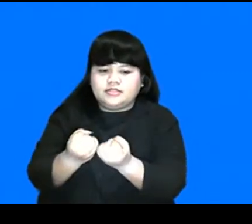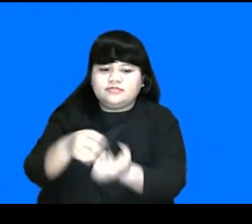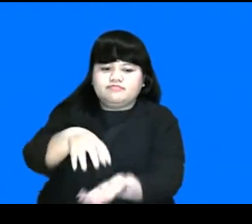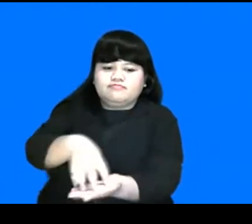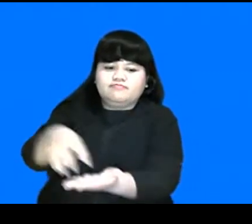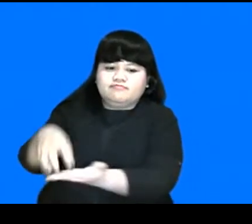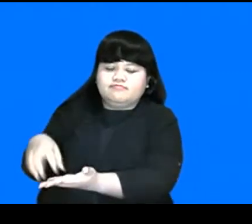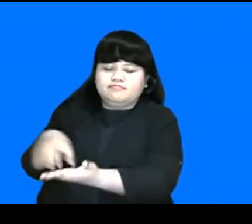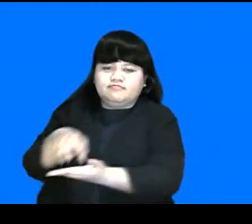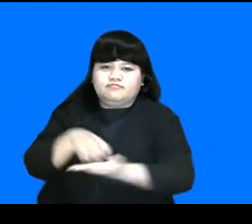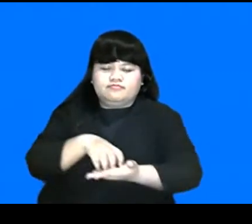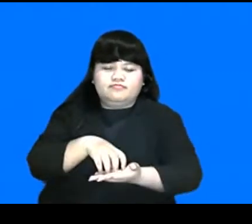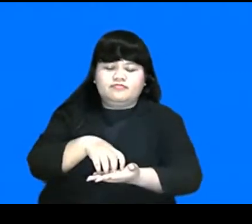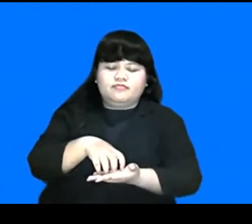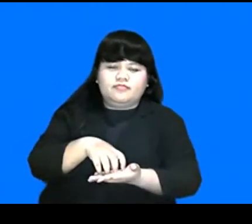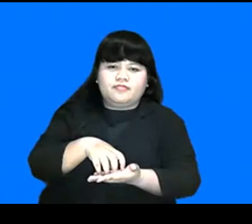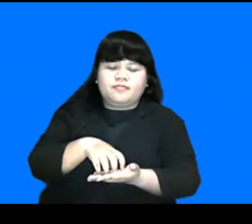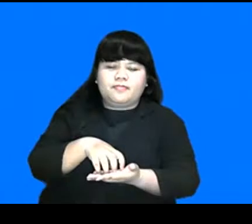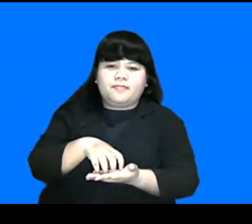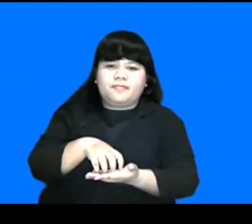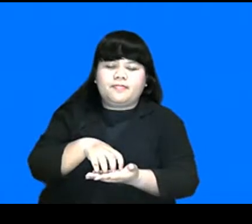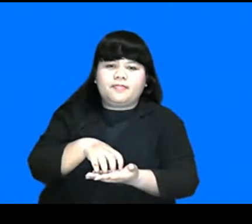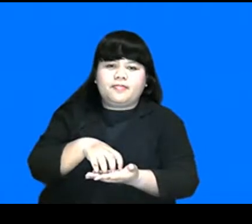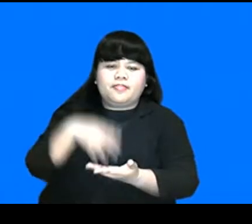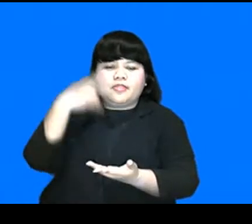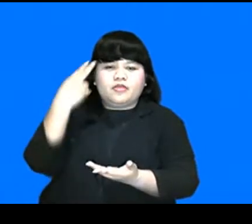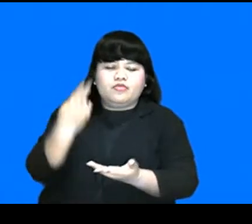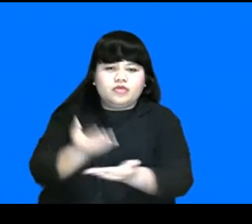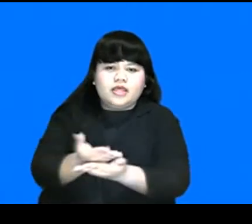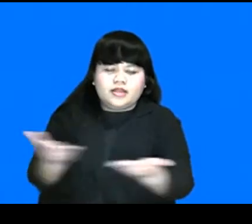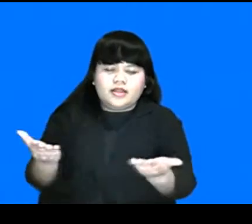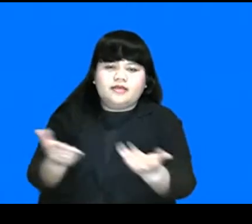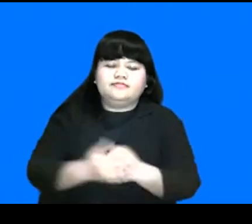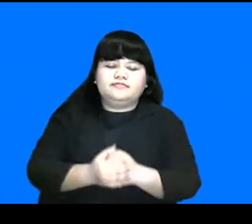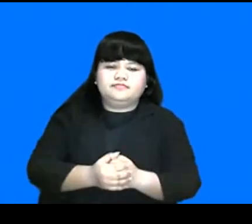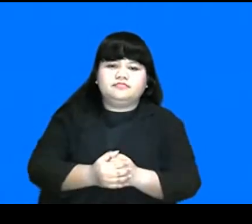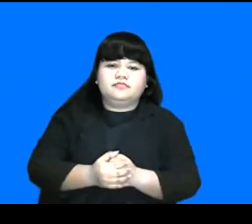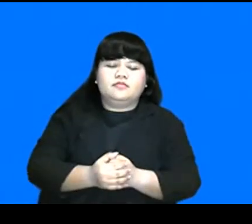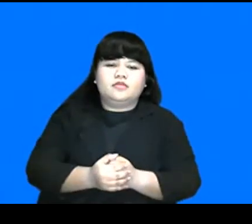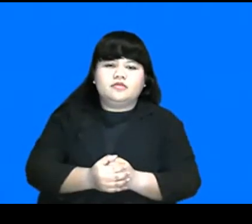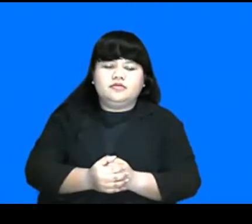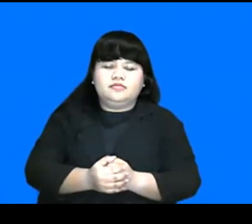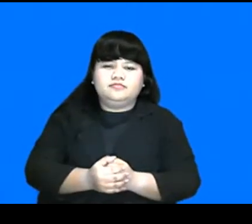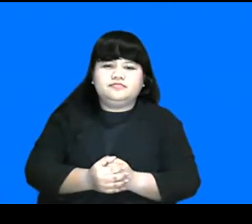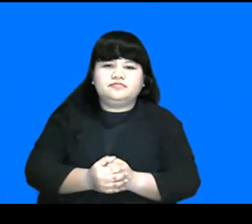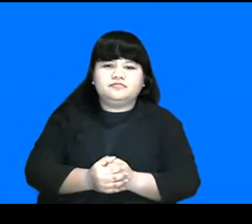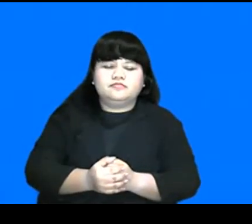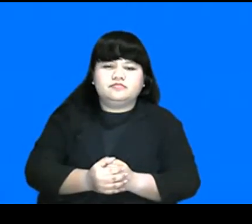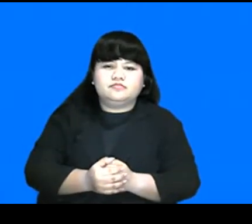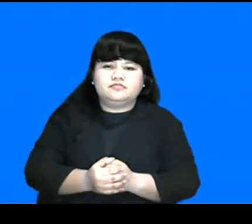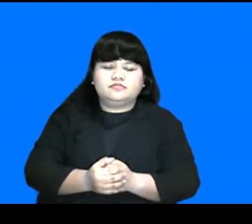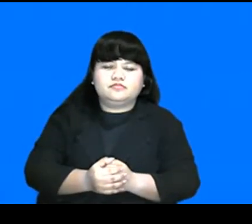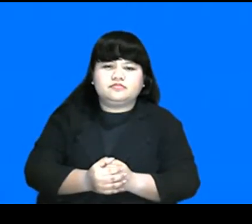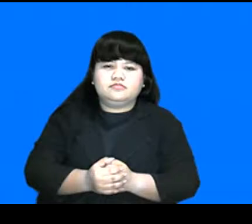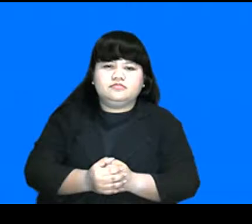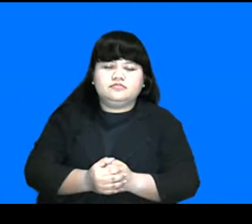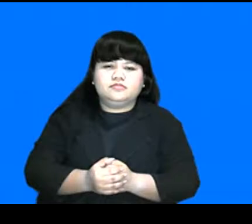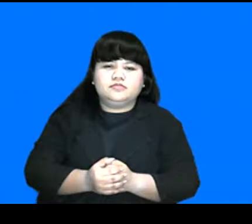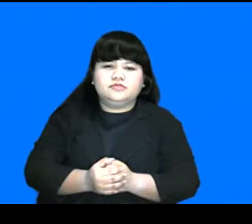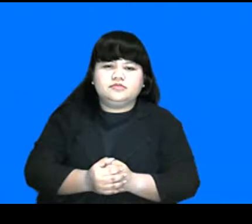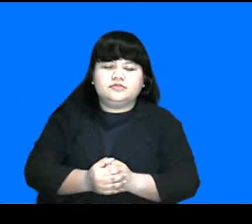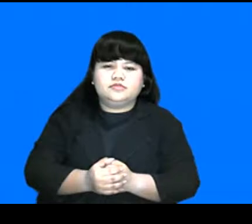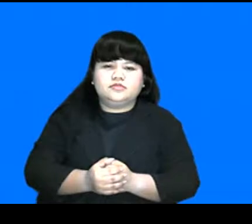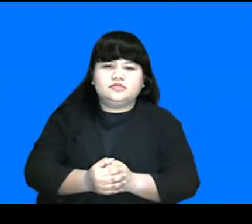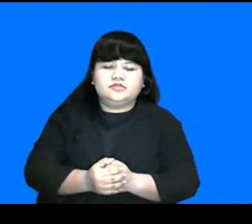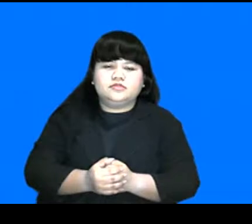all who are in that business of advocacy. And one thing I was discussing actually yesterday